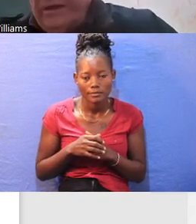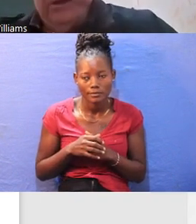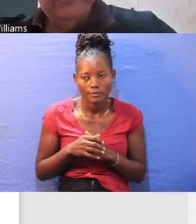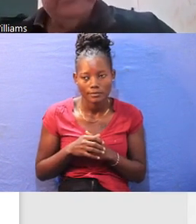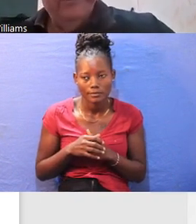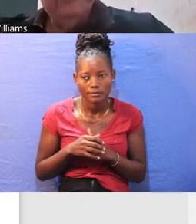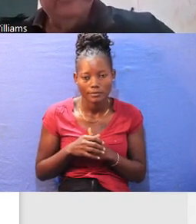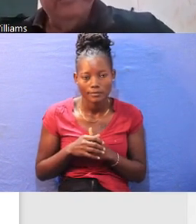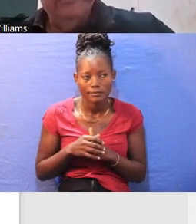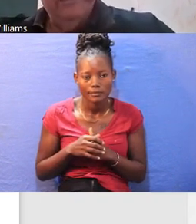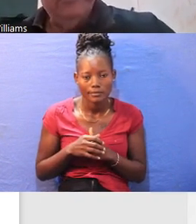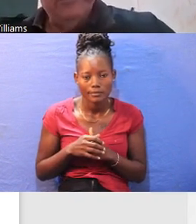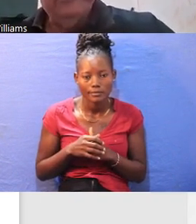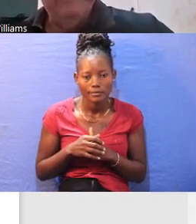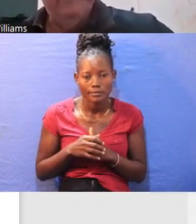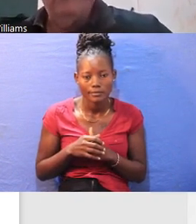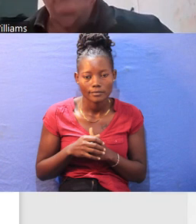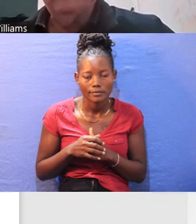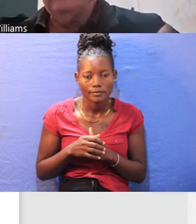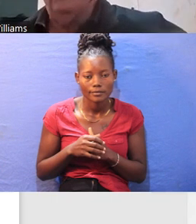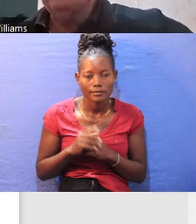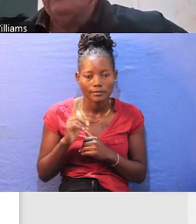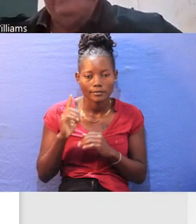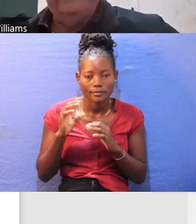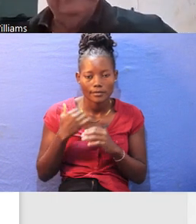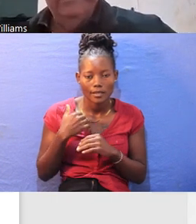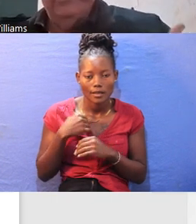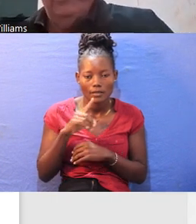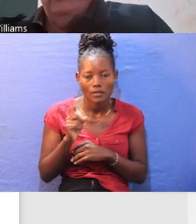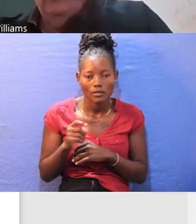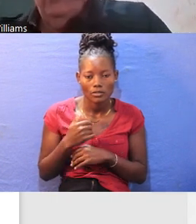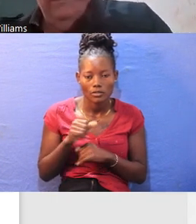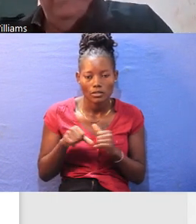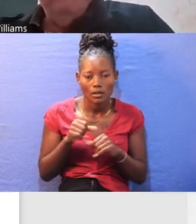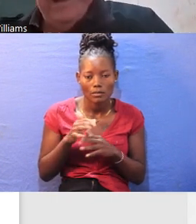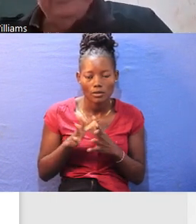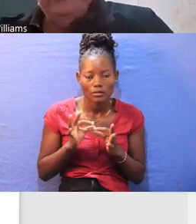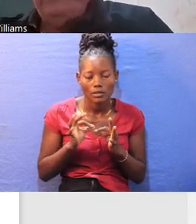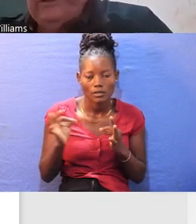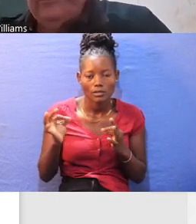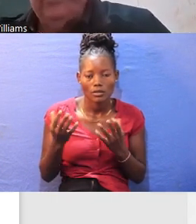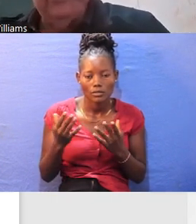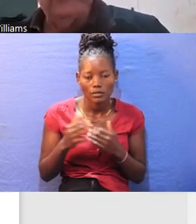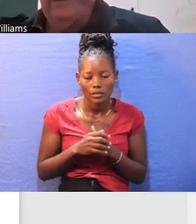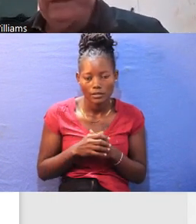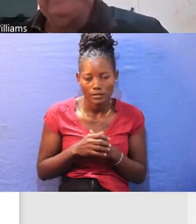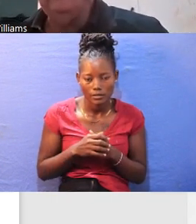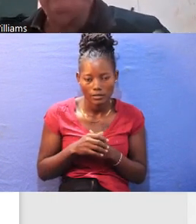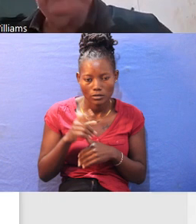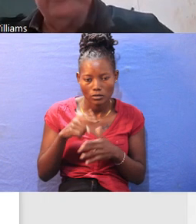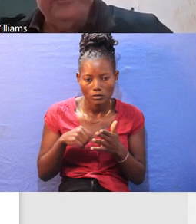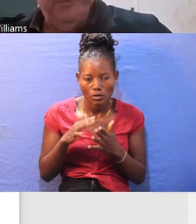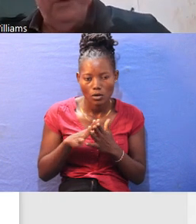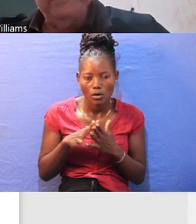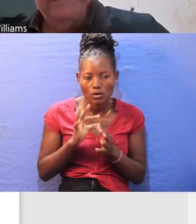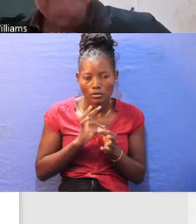A lot of coaches are also going to have a question about, well, what about longer sprinting? Or, what value is speed endurance? Well, again, it